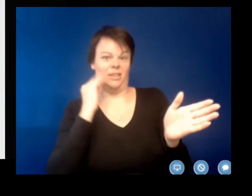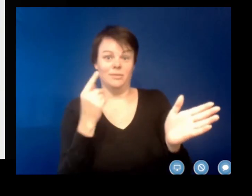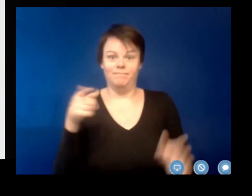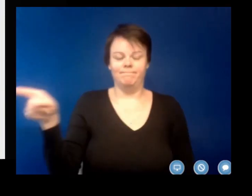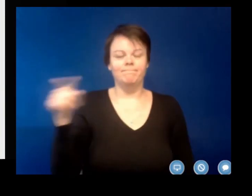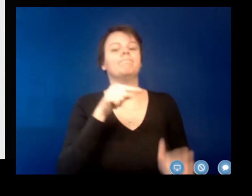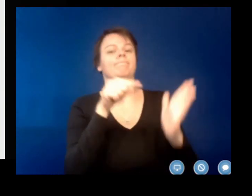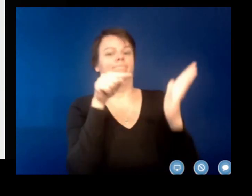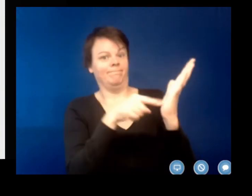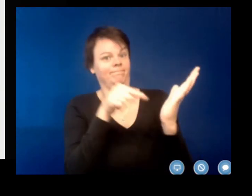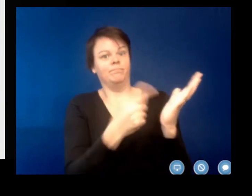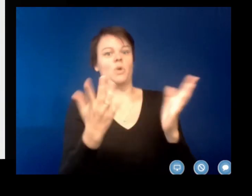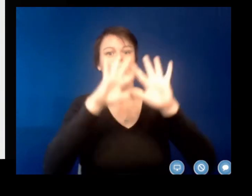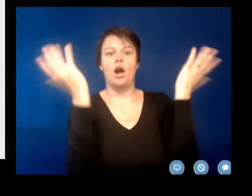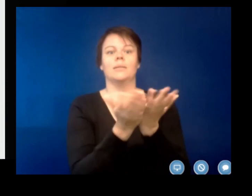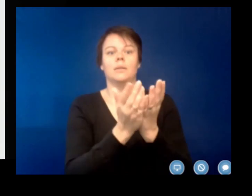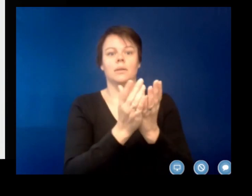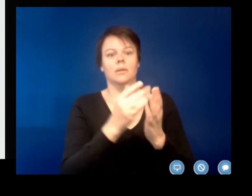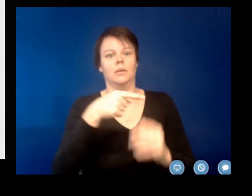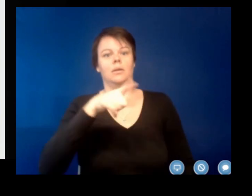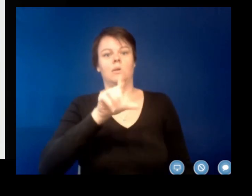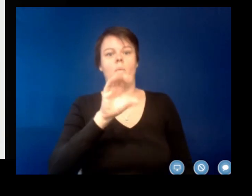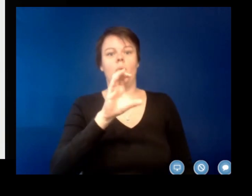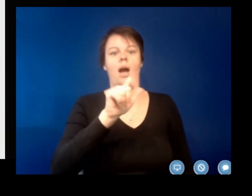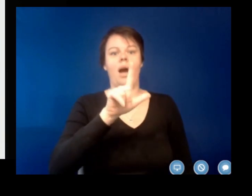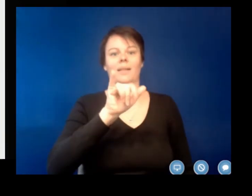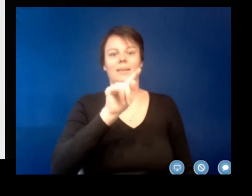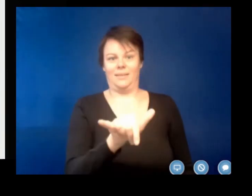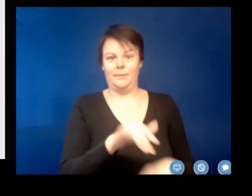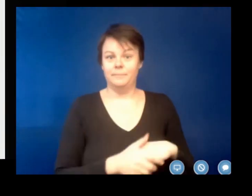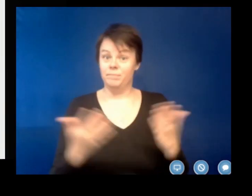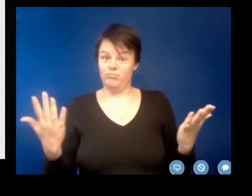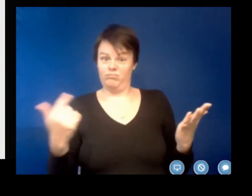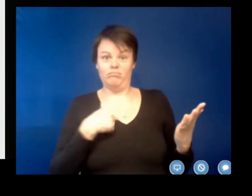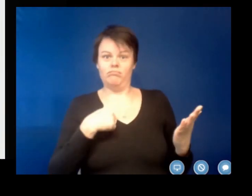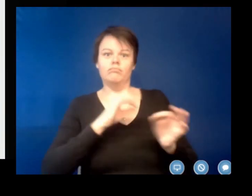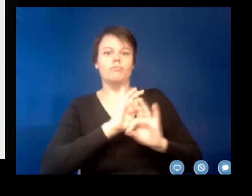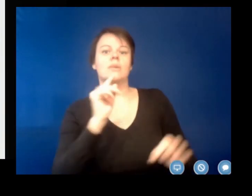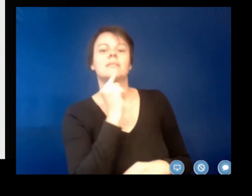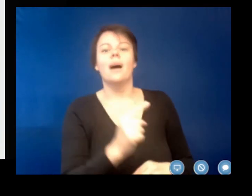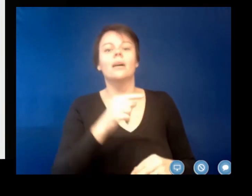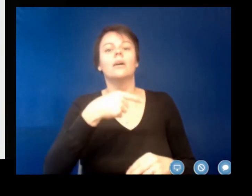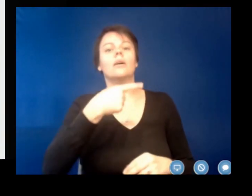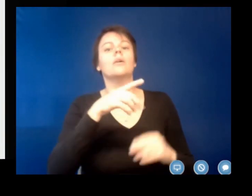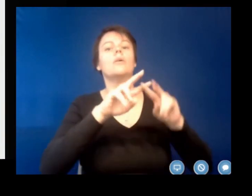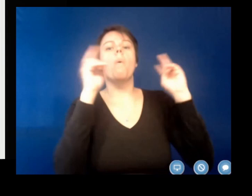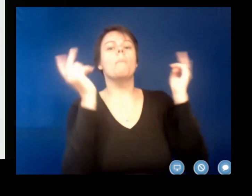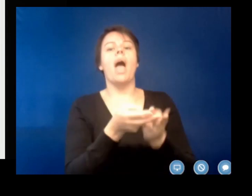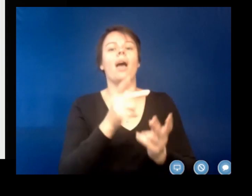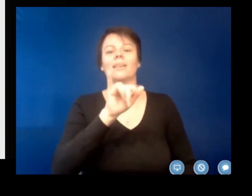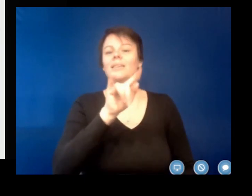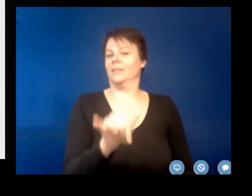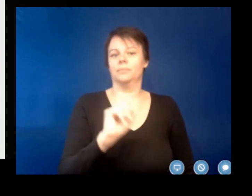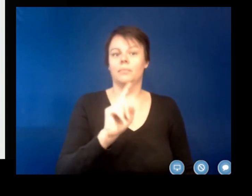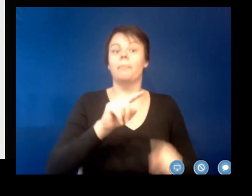on the same time. And he relates his thinking to the understanding of complexity and